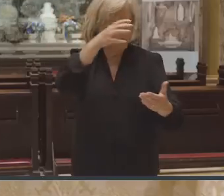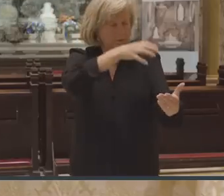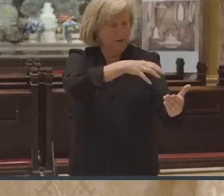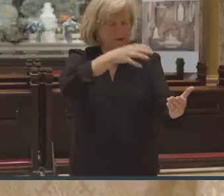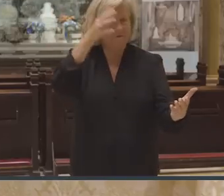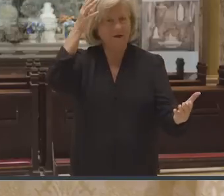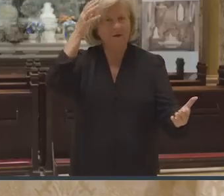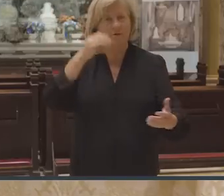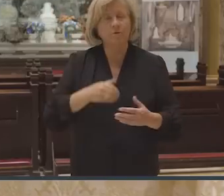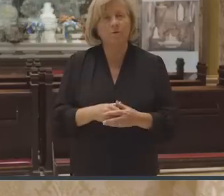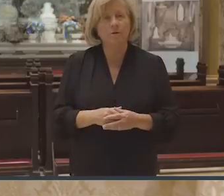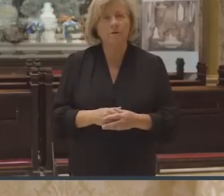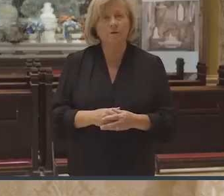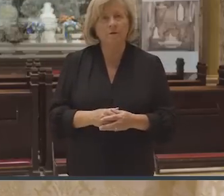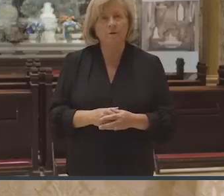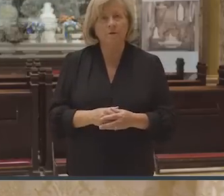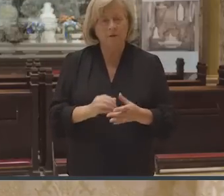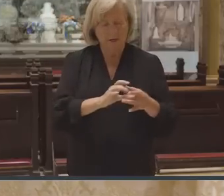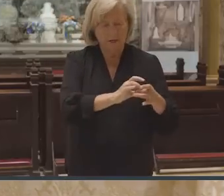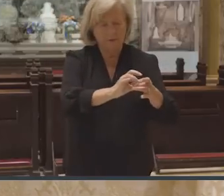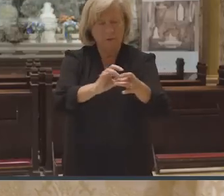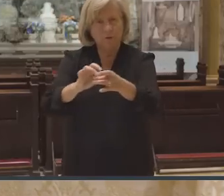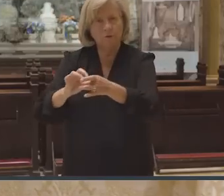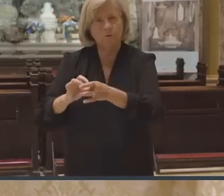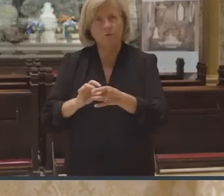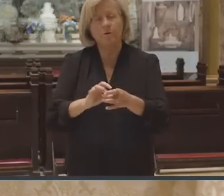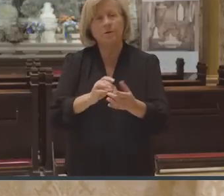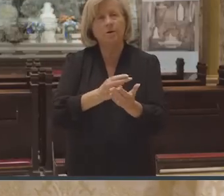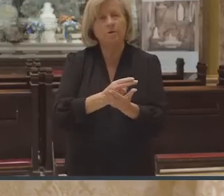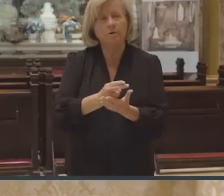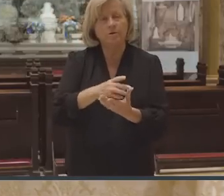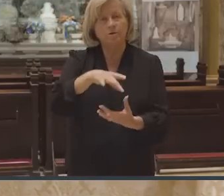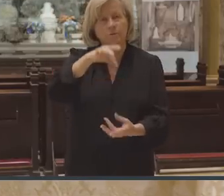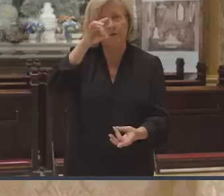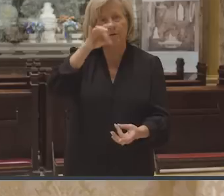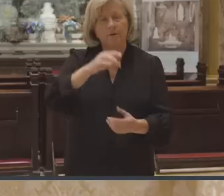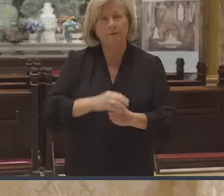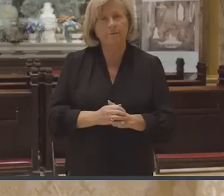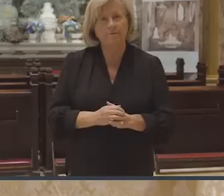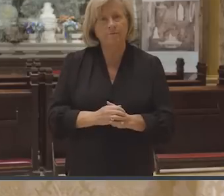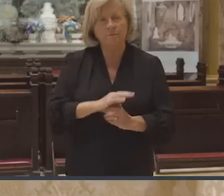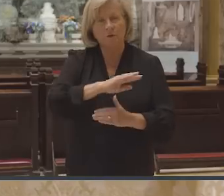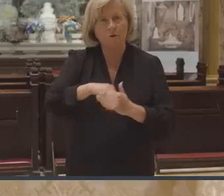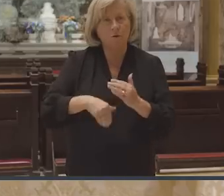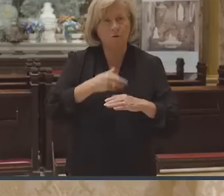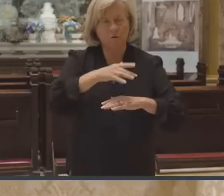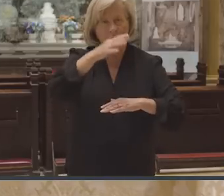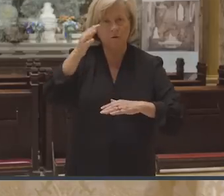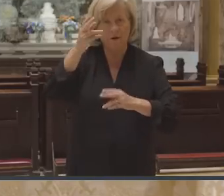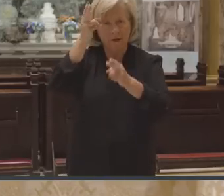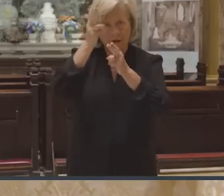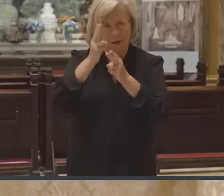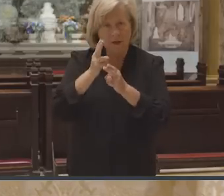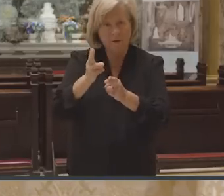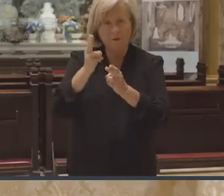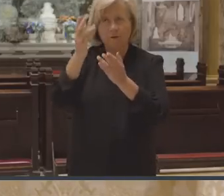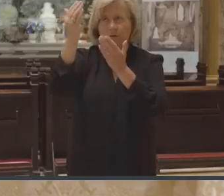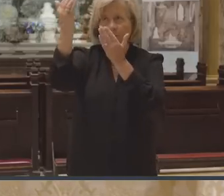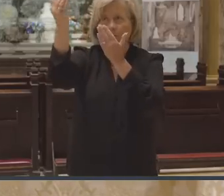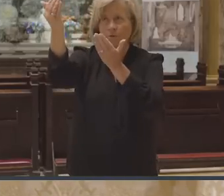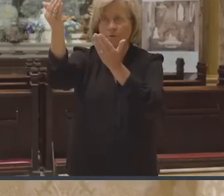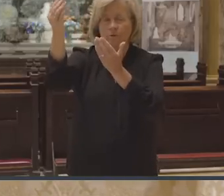Almighty Father, in the unity of the Holy Spirit, all glory and honor is yours